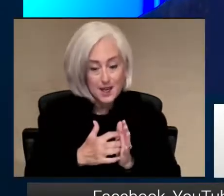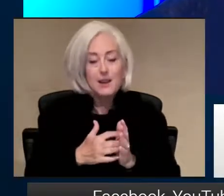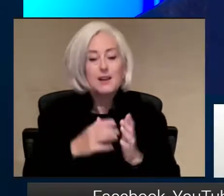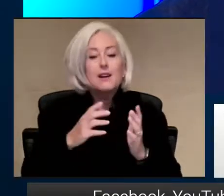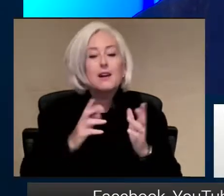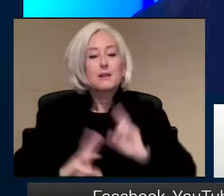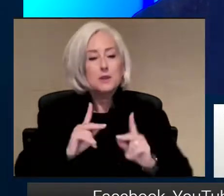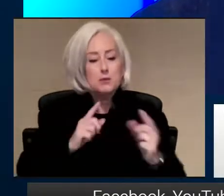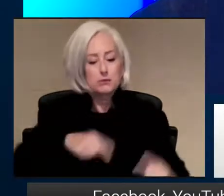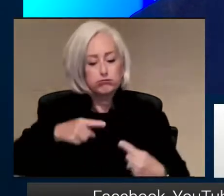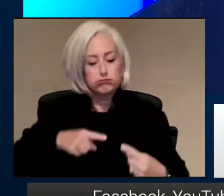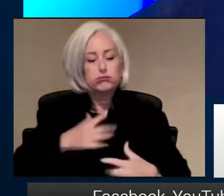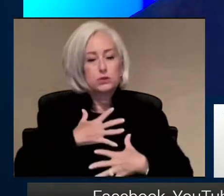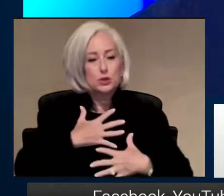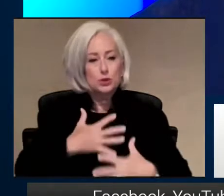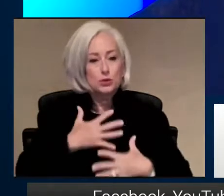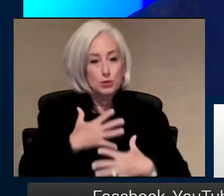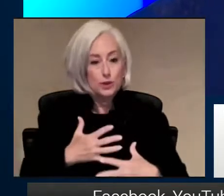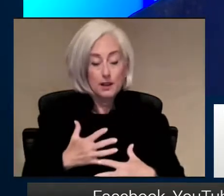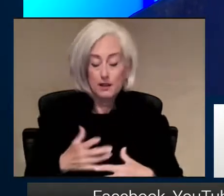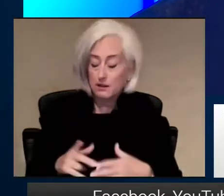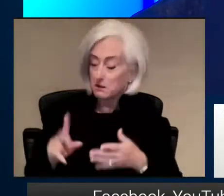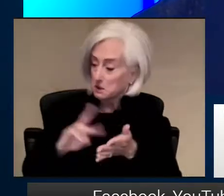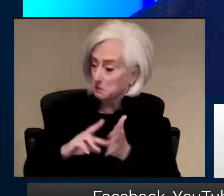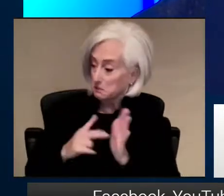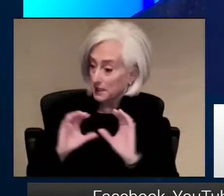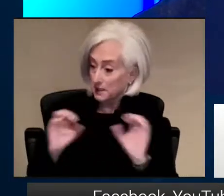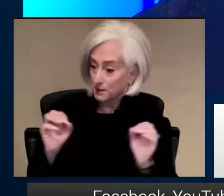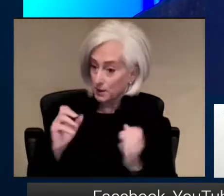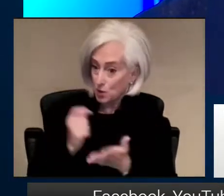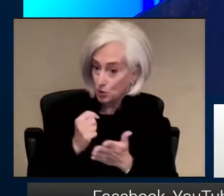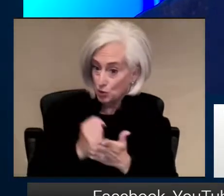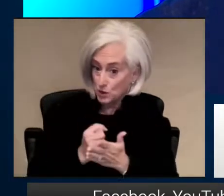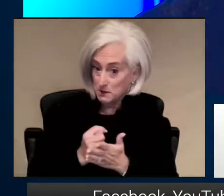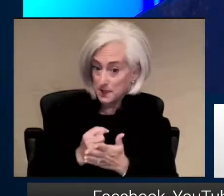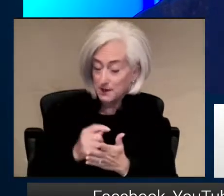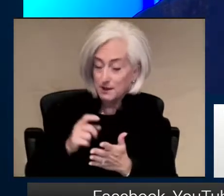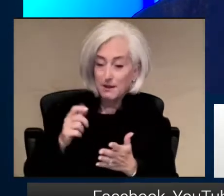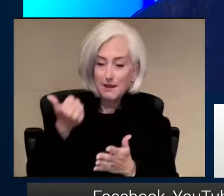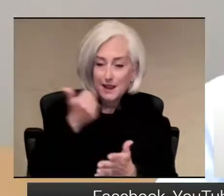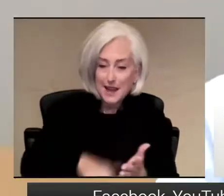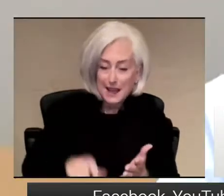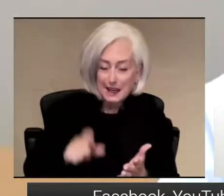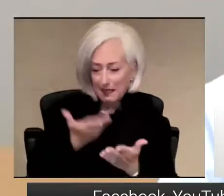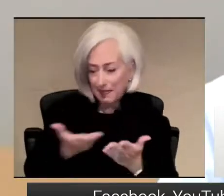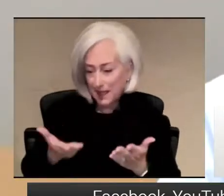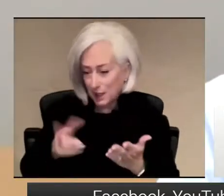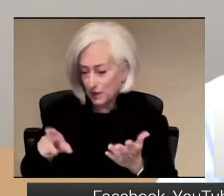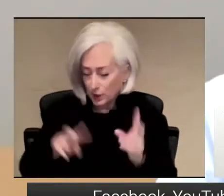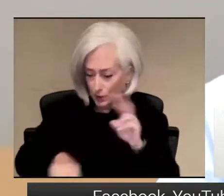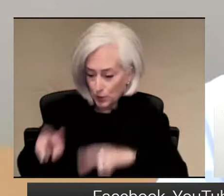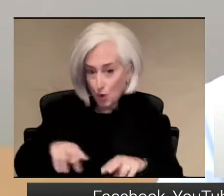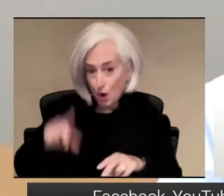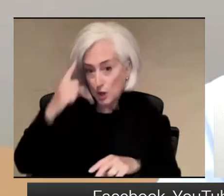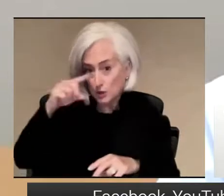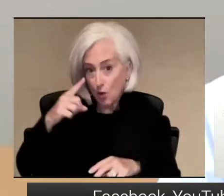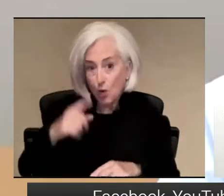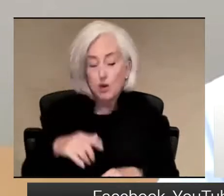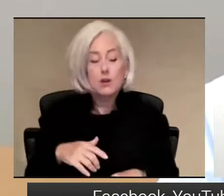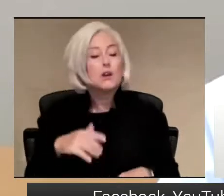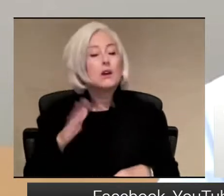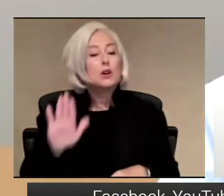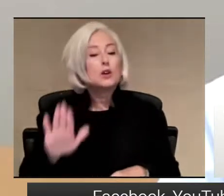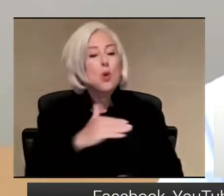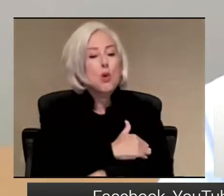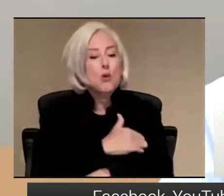no treatment. Are there any signs that you should look for, any conversations you should have with your doctor? When you have progressive weakness in your